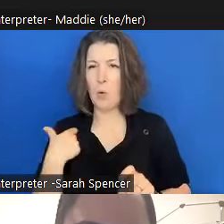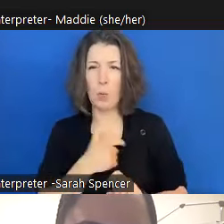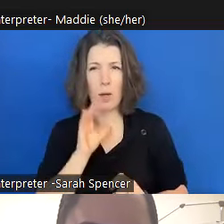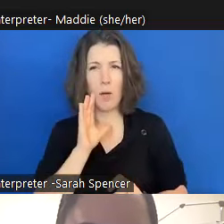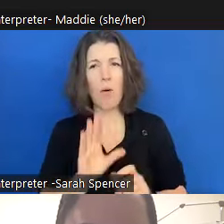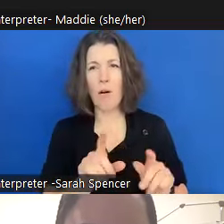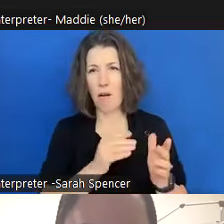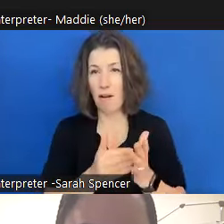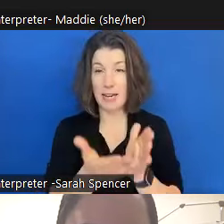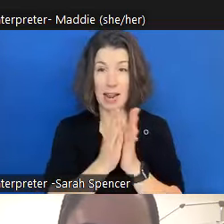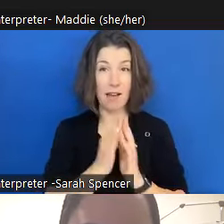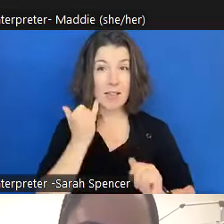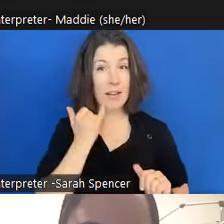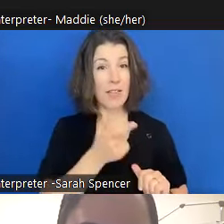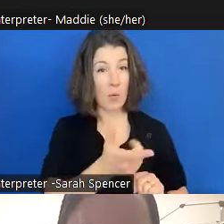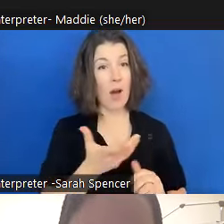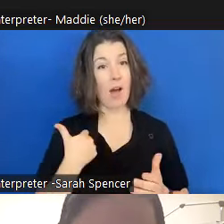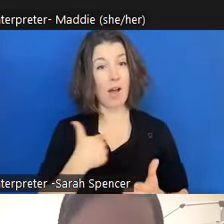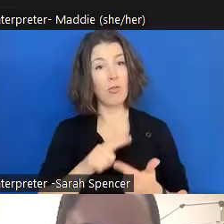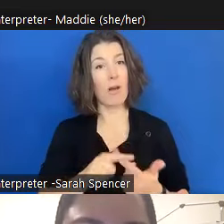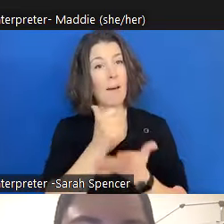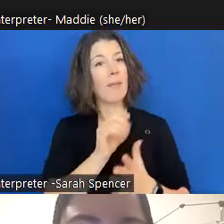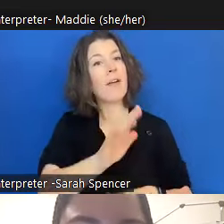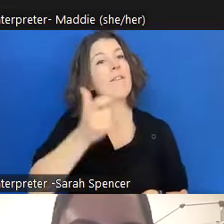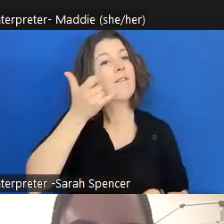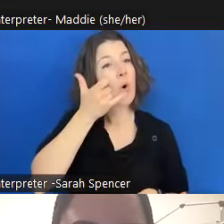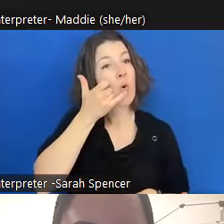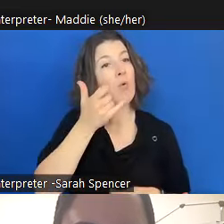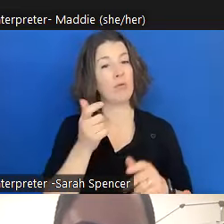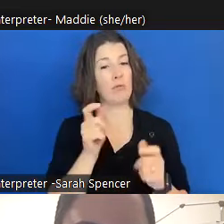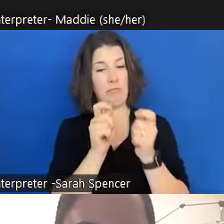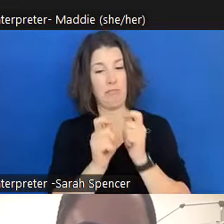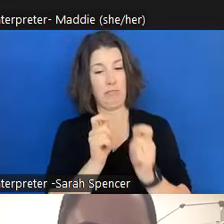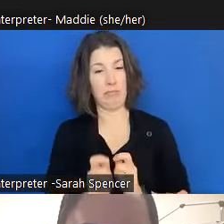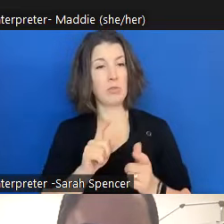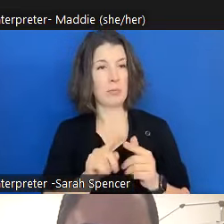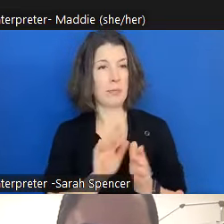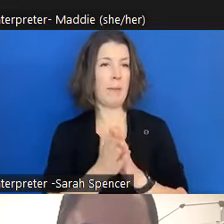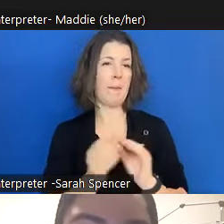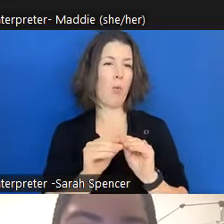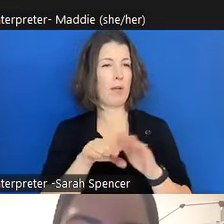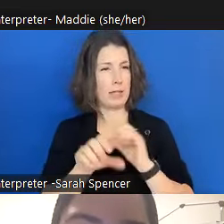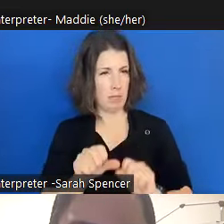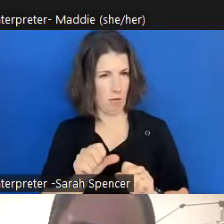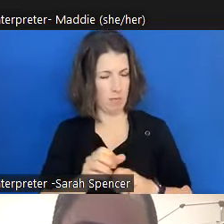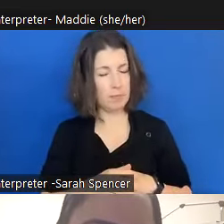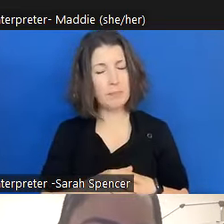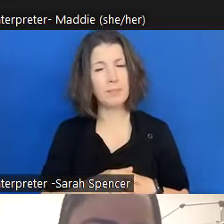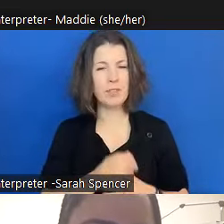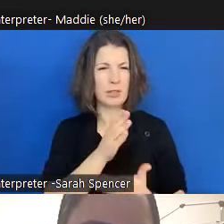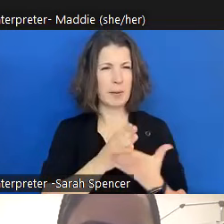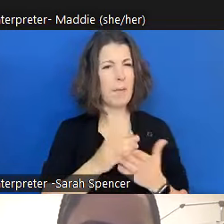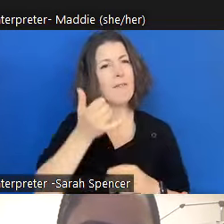to adjust the settings to their phone to make it more accessible. But then we also will download free